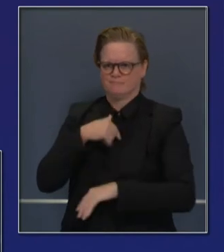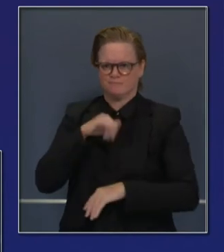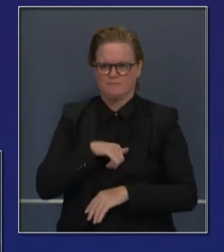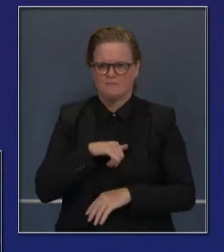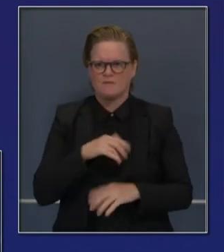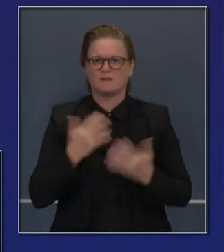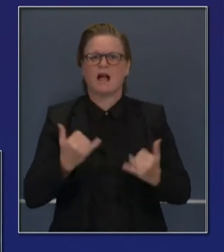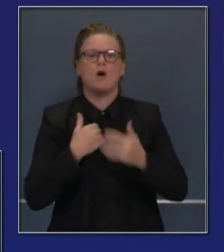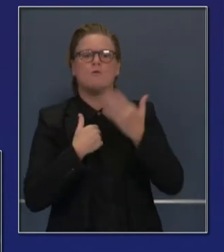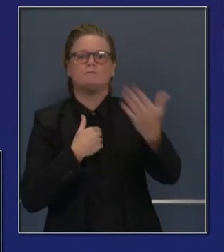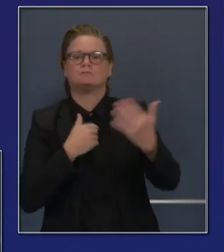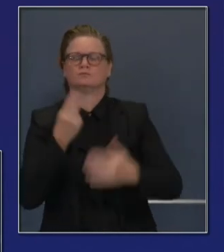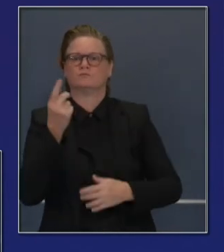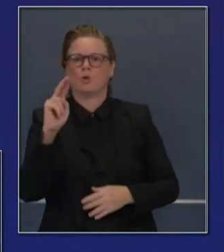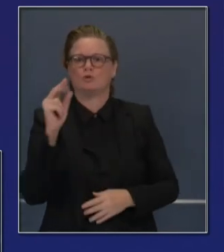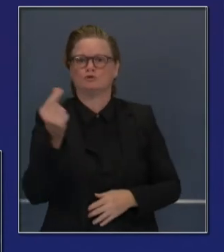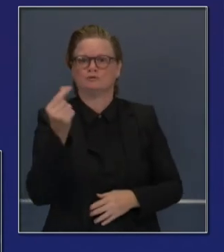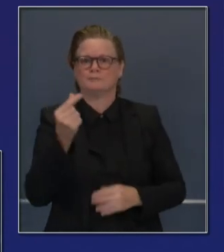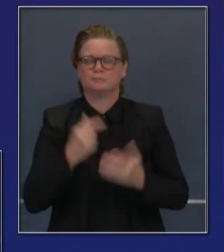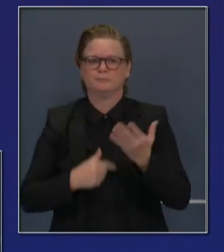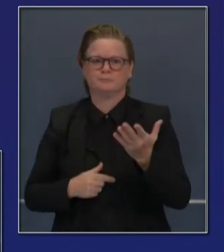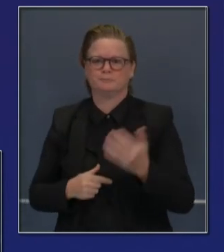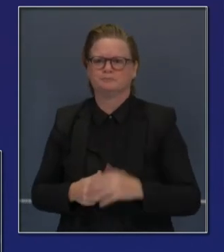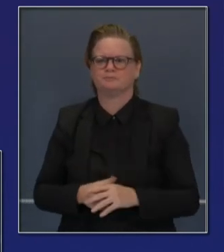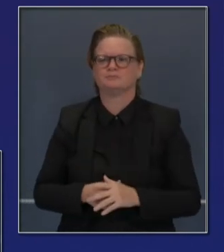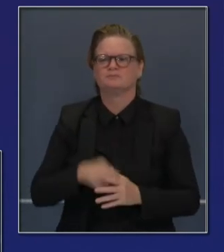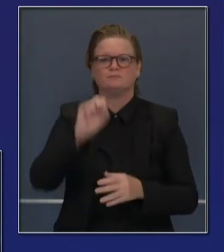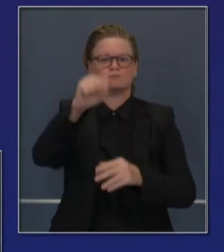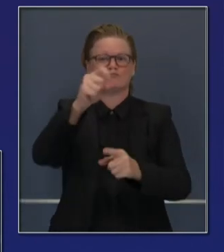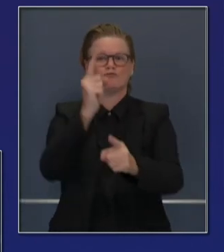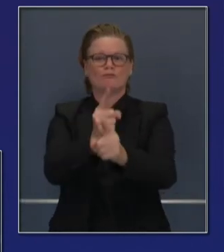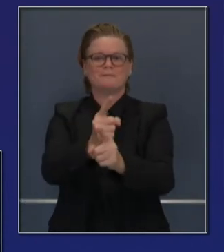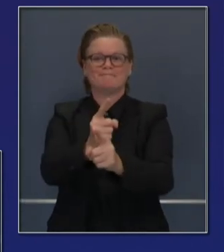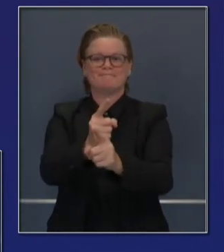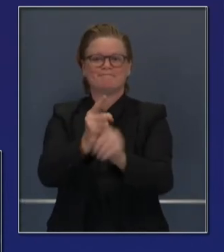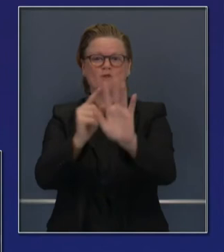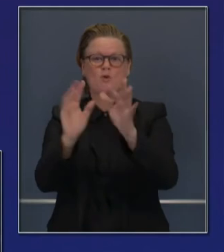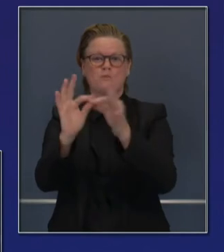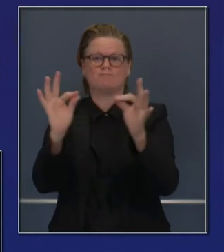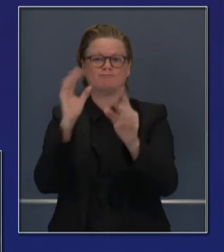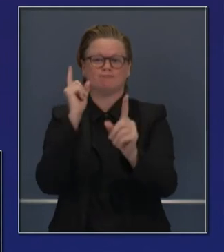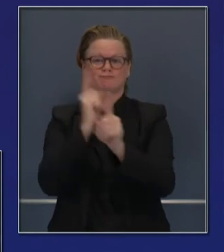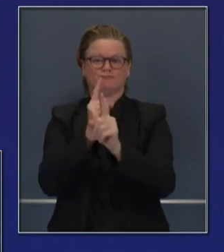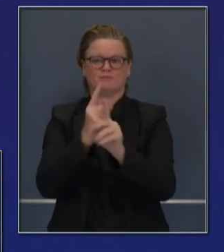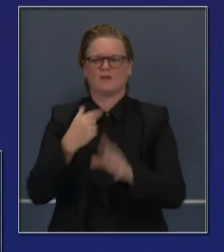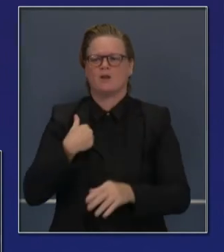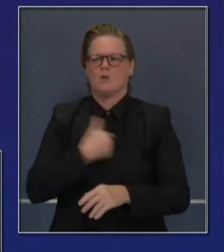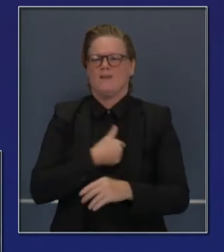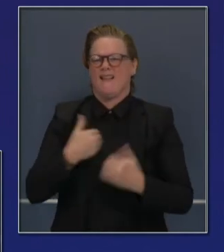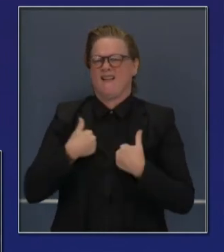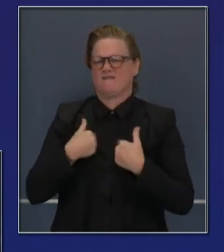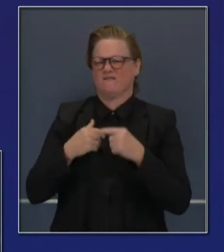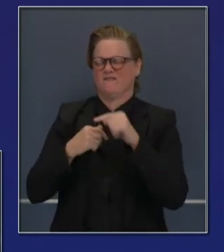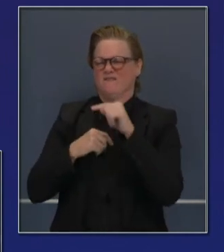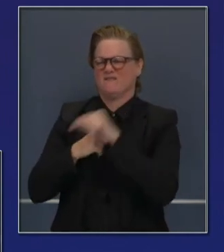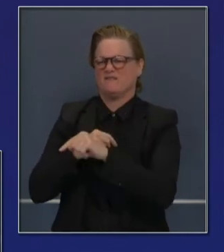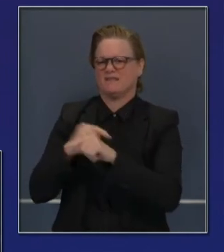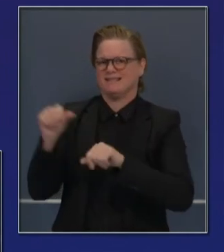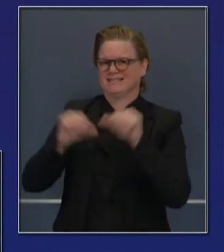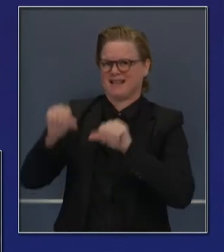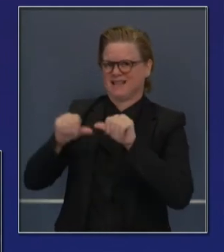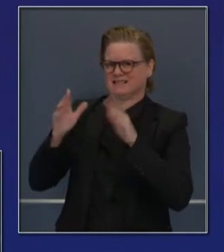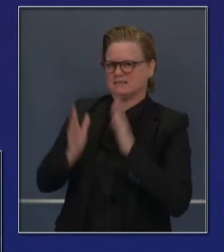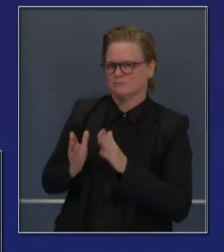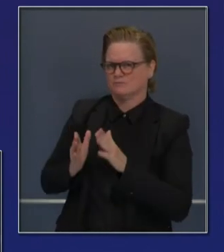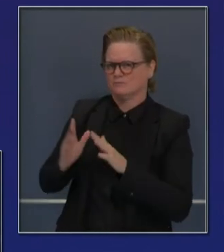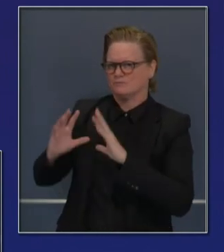what you said, Governor, with the vaccines, that Scientific Safety Committee is not doing its own trials or doing its own